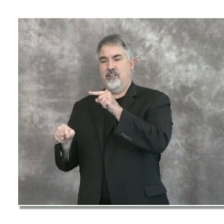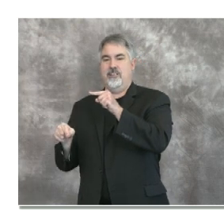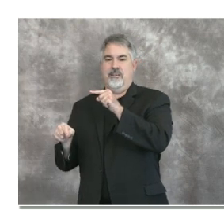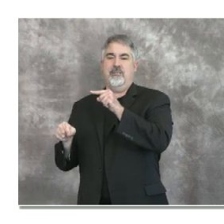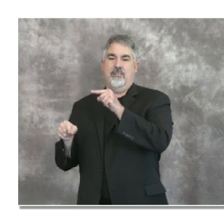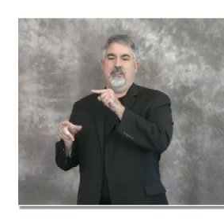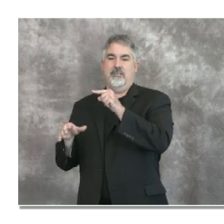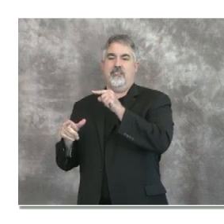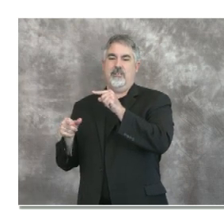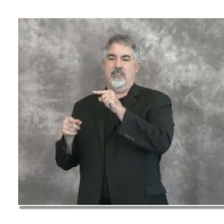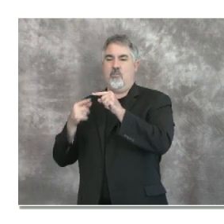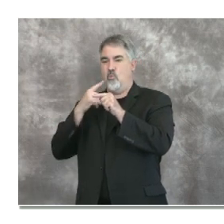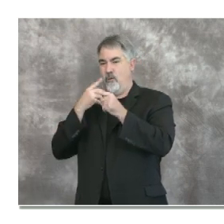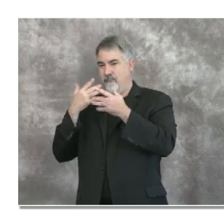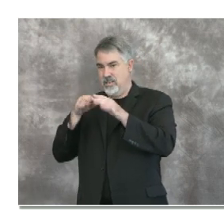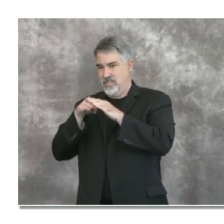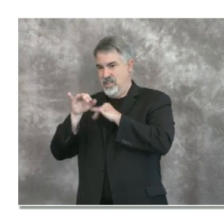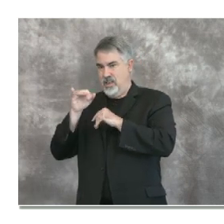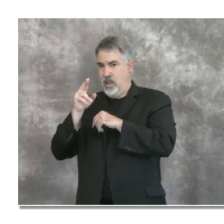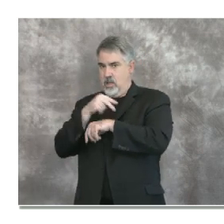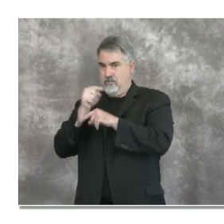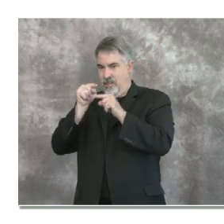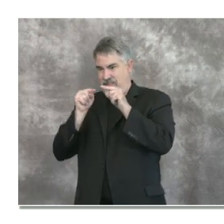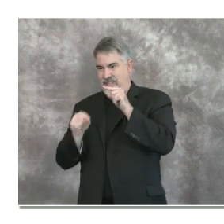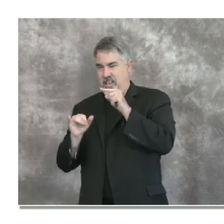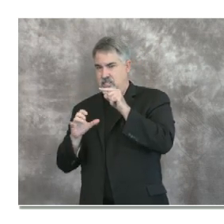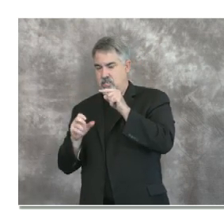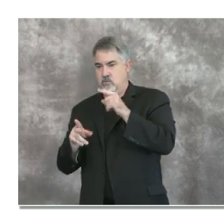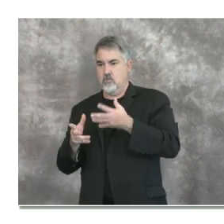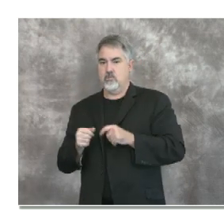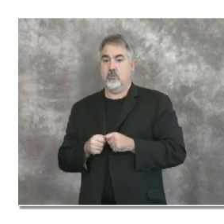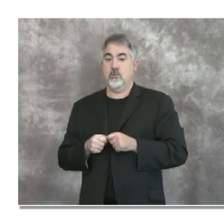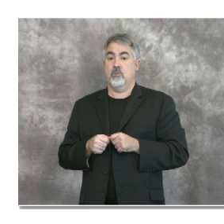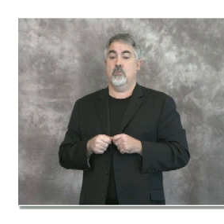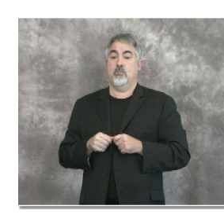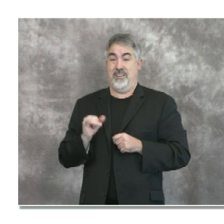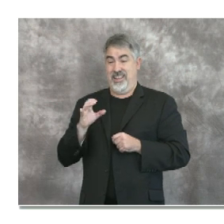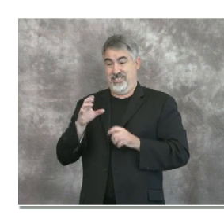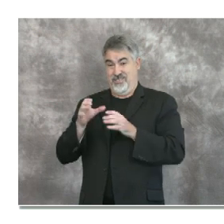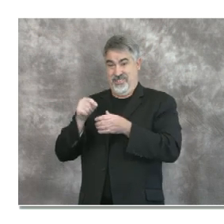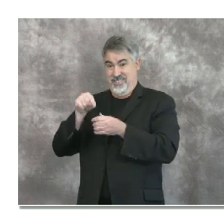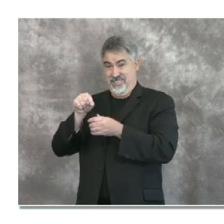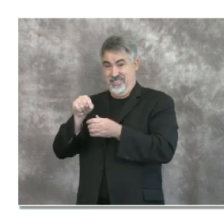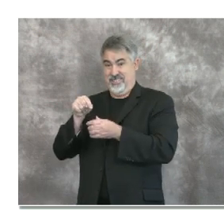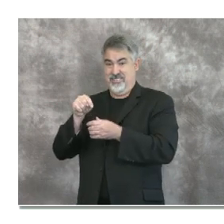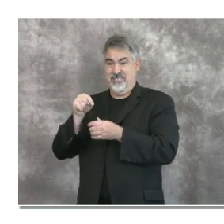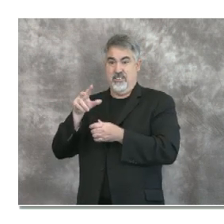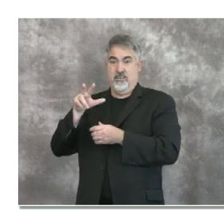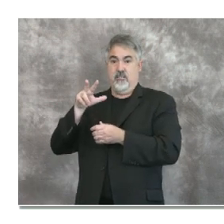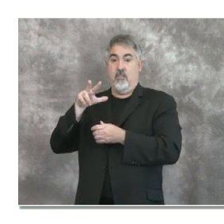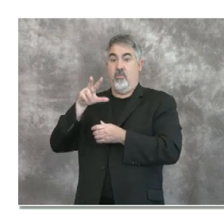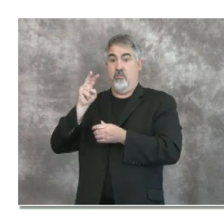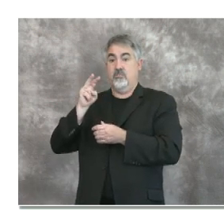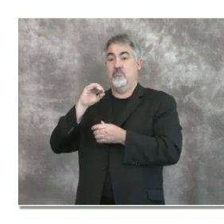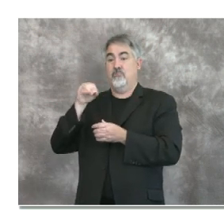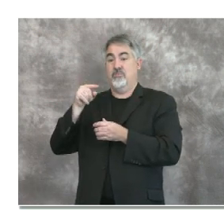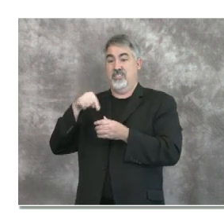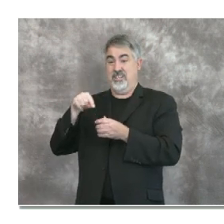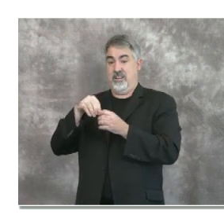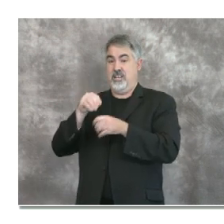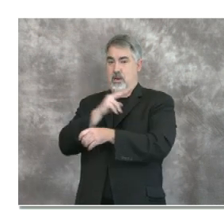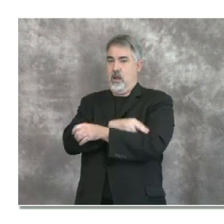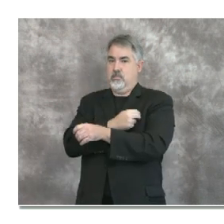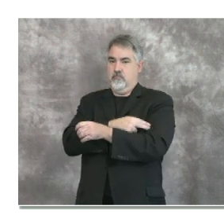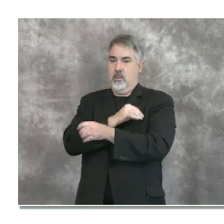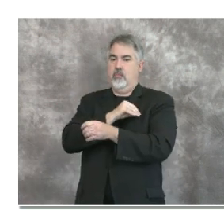hospitalized. And the ICU number represents 32% of that total number of cases